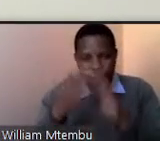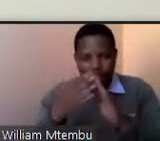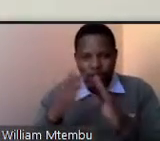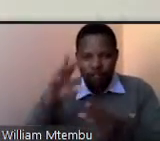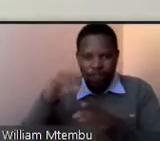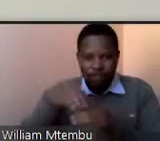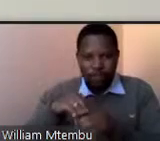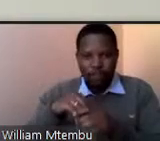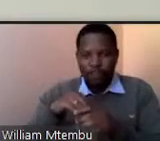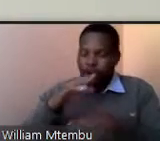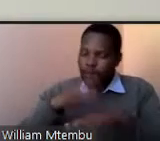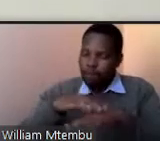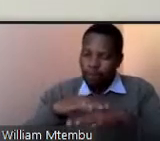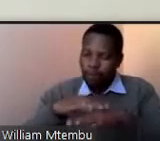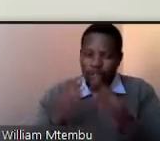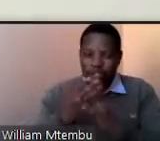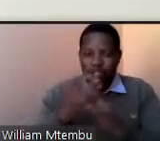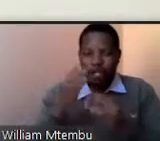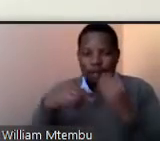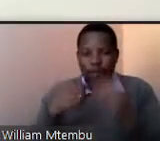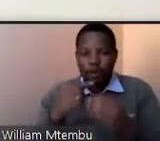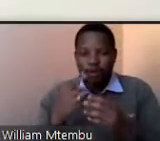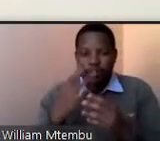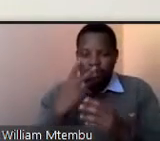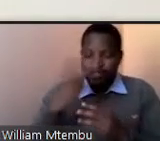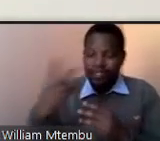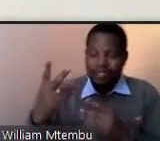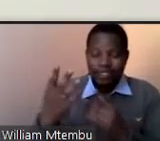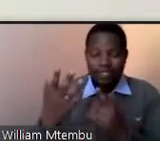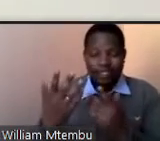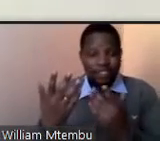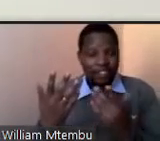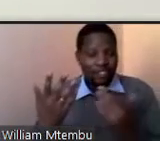more successful in terms of seeing the results.